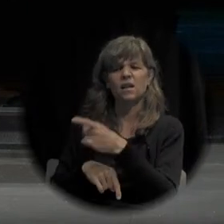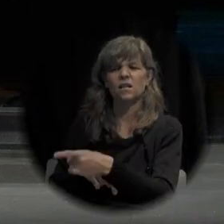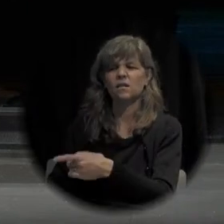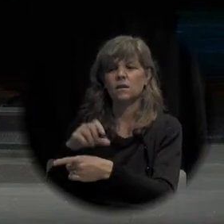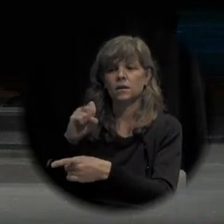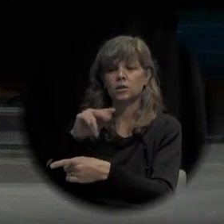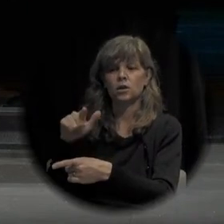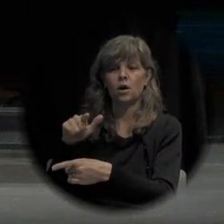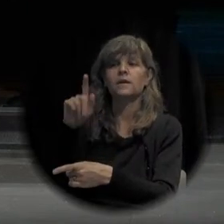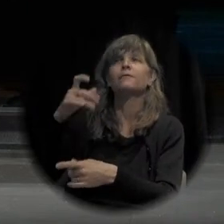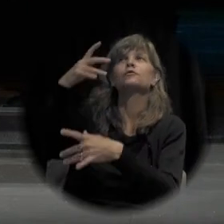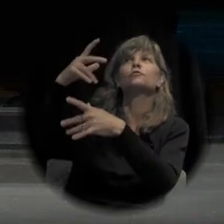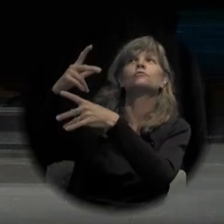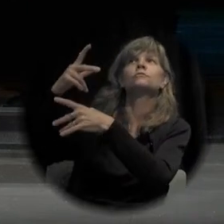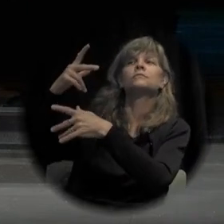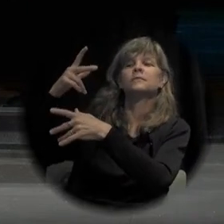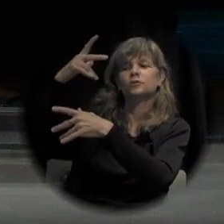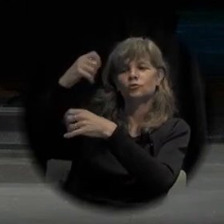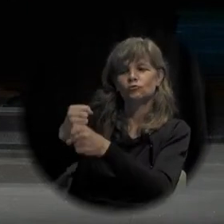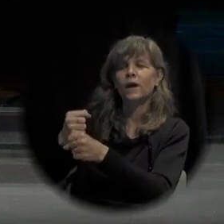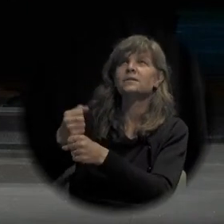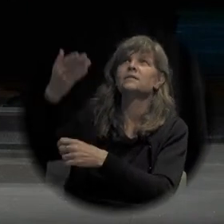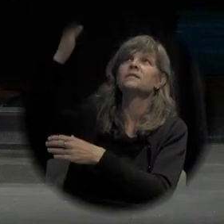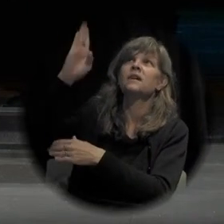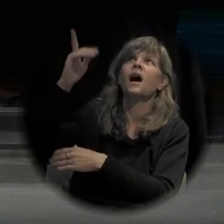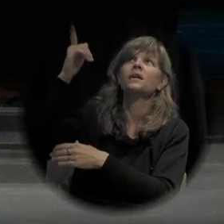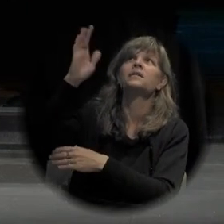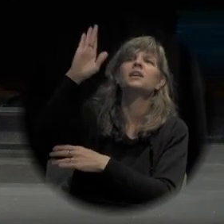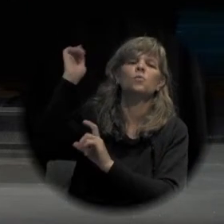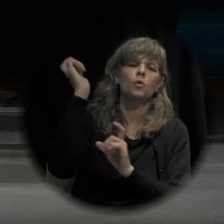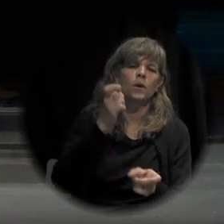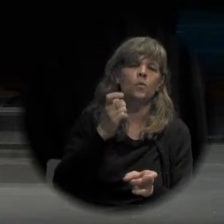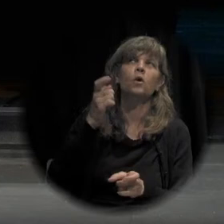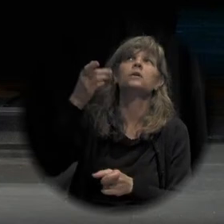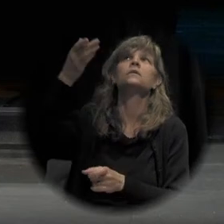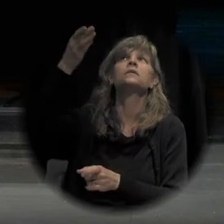only take care of me, but to reward me for doing the right thing.